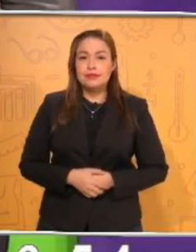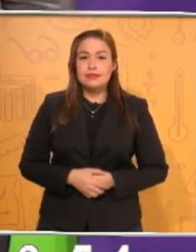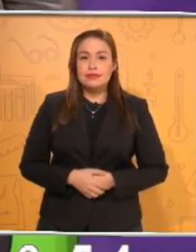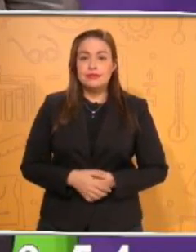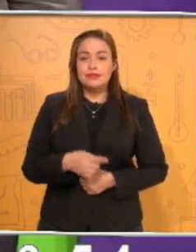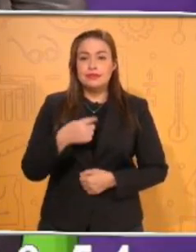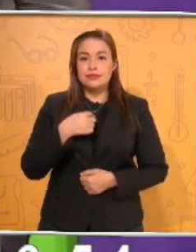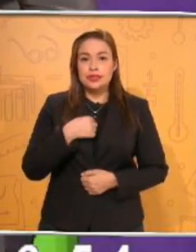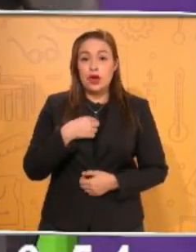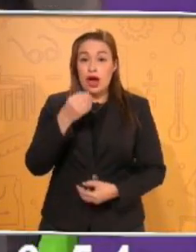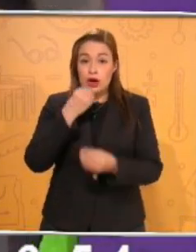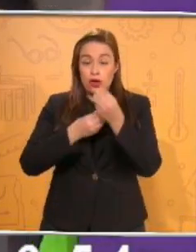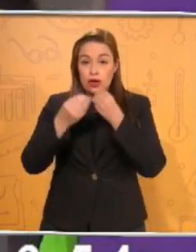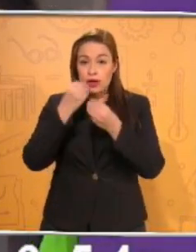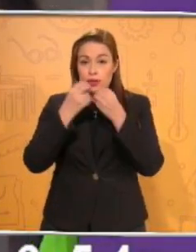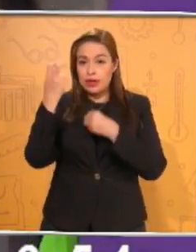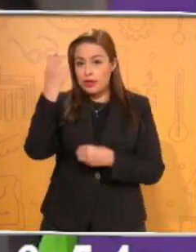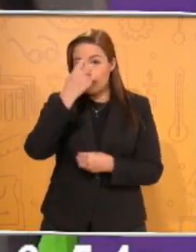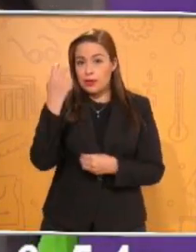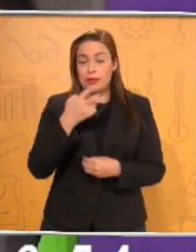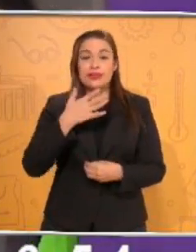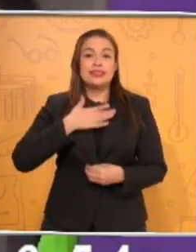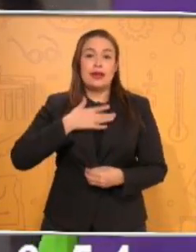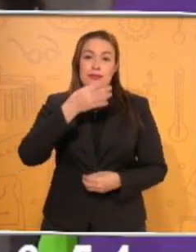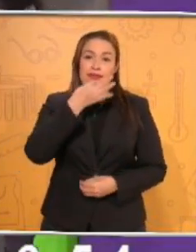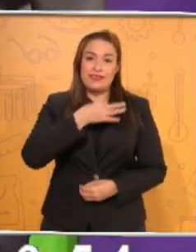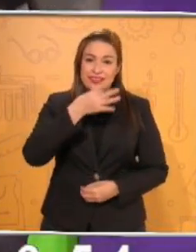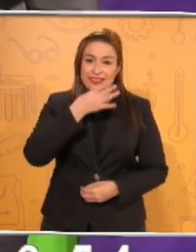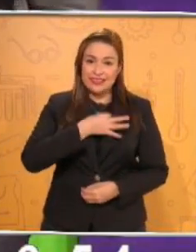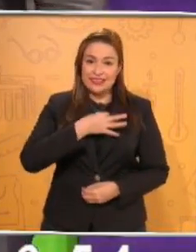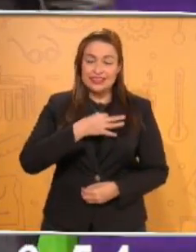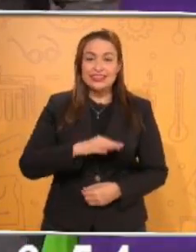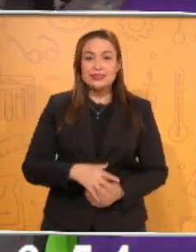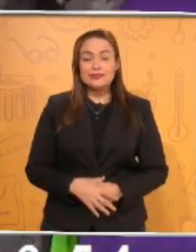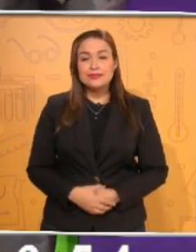I was eating pizza during my party.